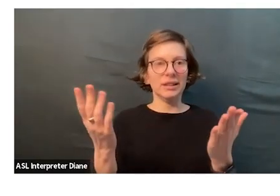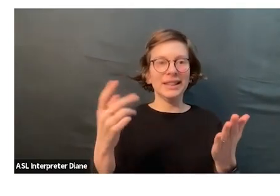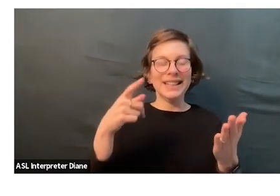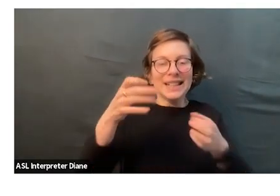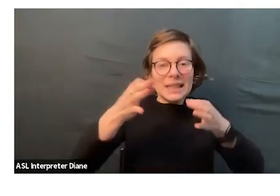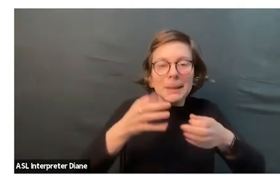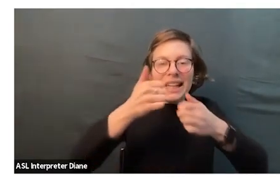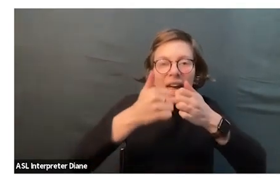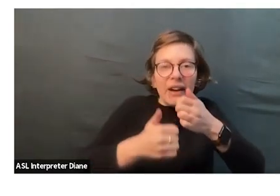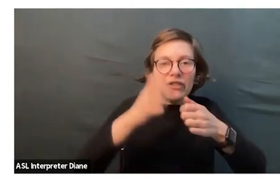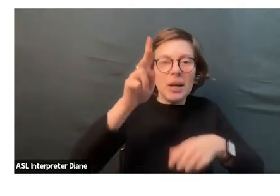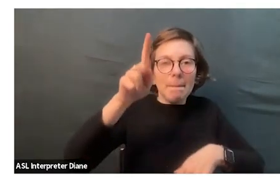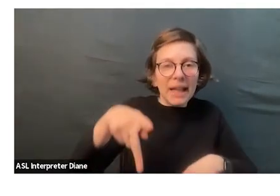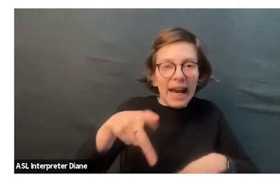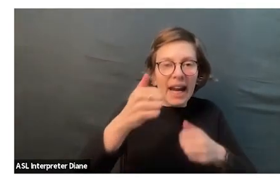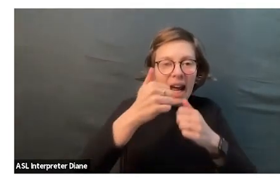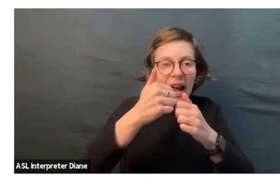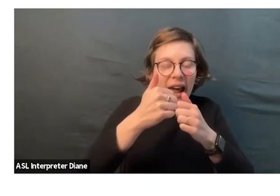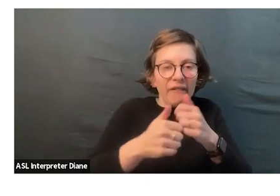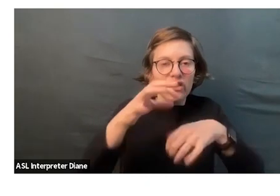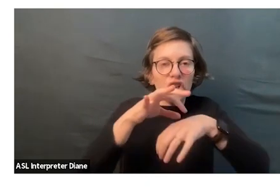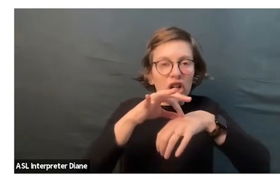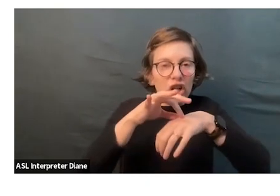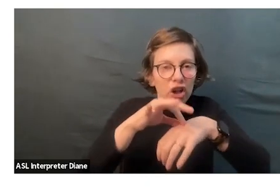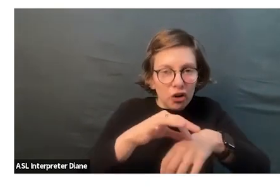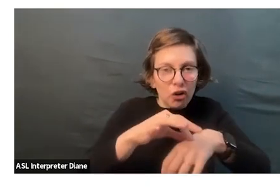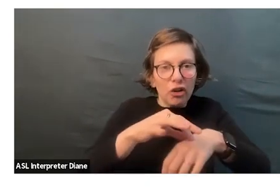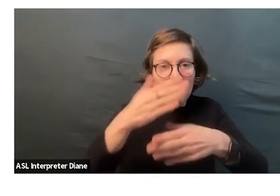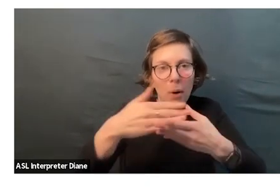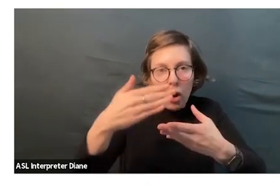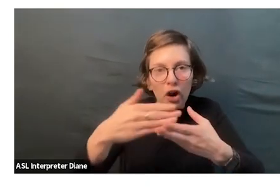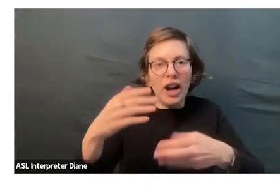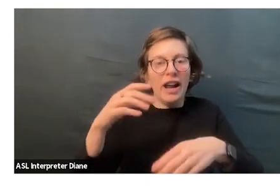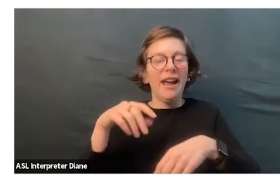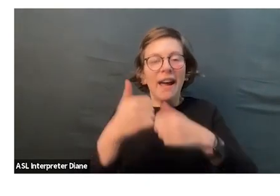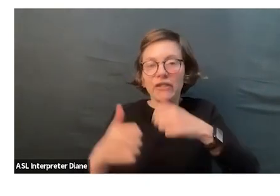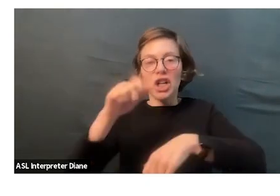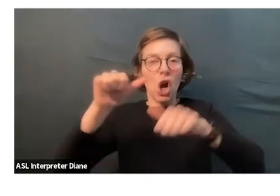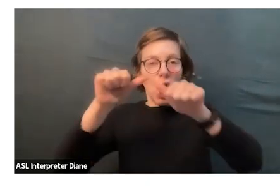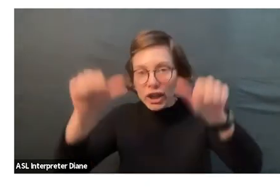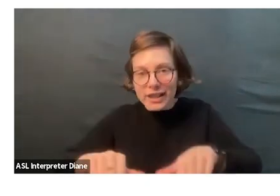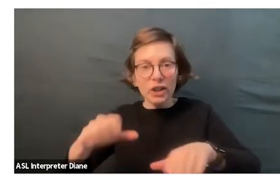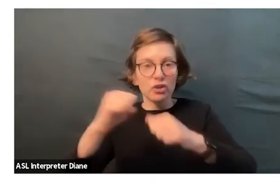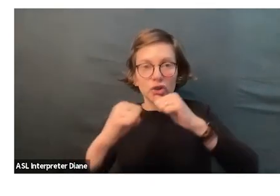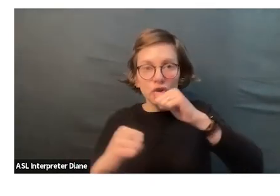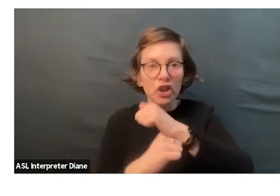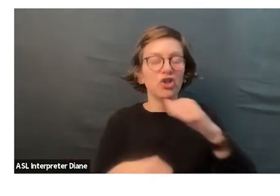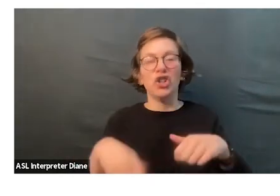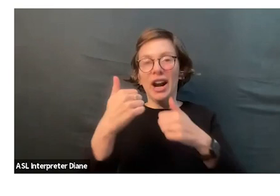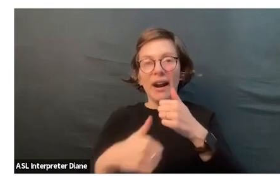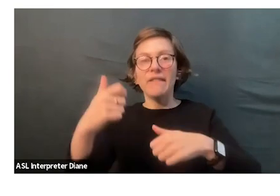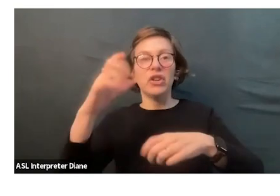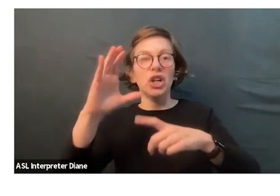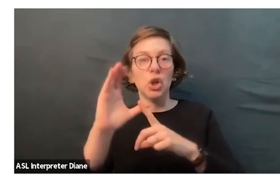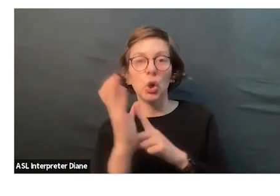became the blueprint for how to colonize. And in fact, the French army attempted to go through Egypt up into